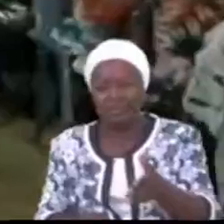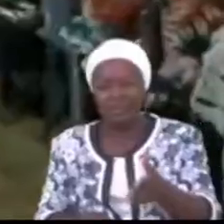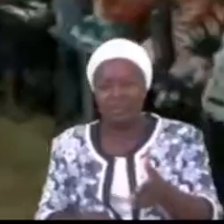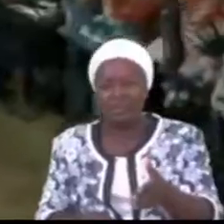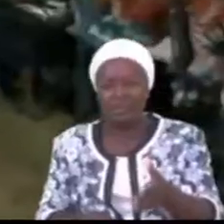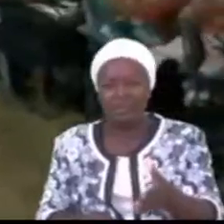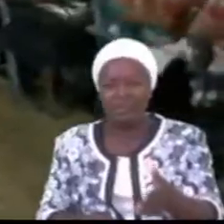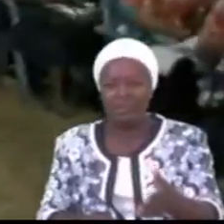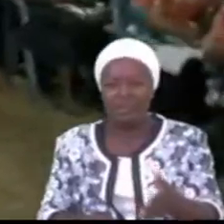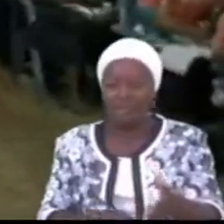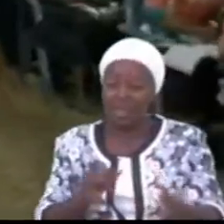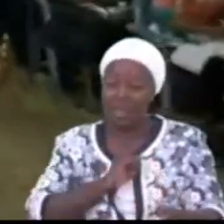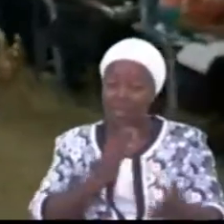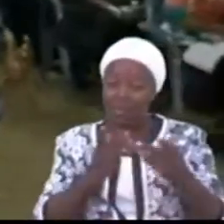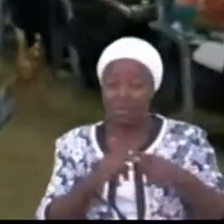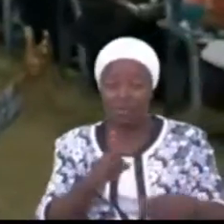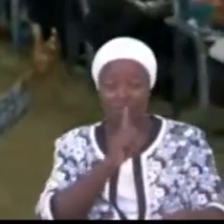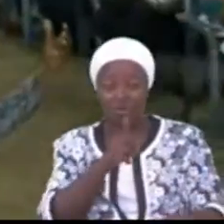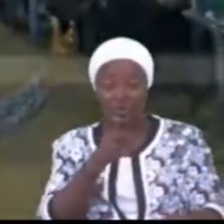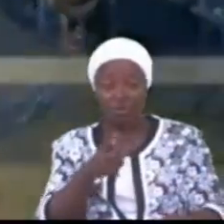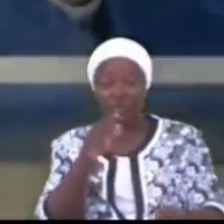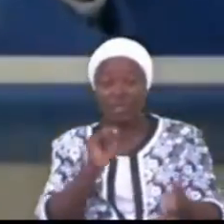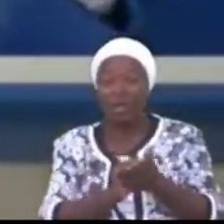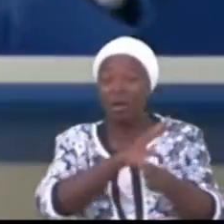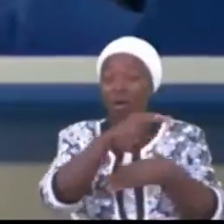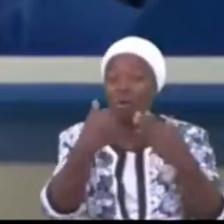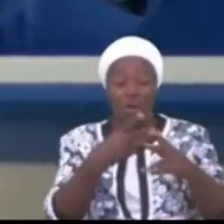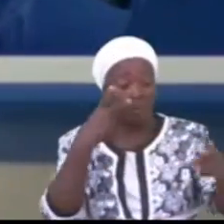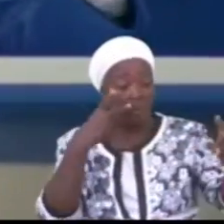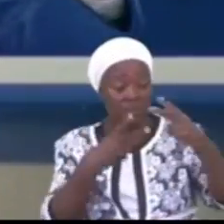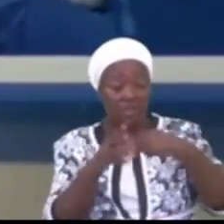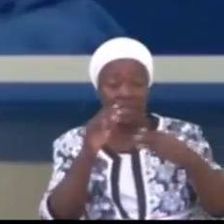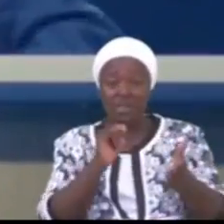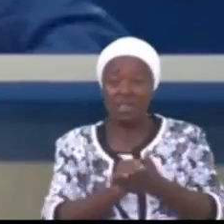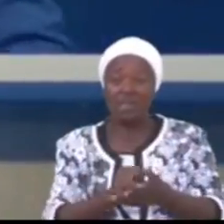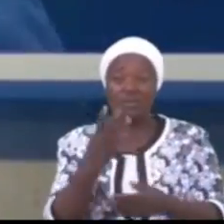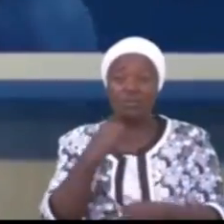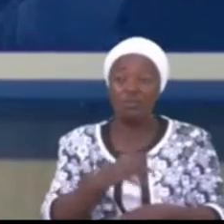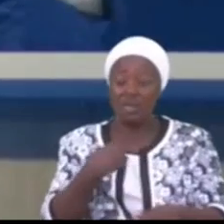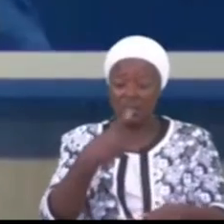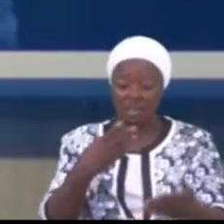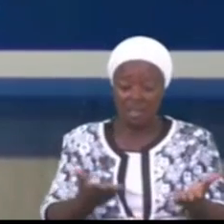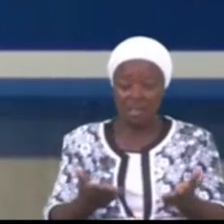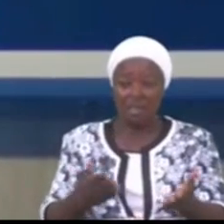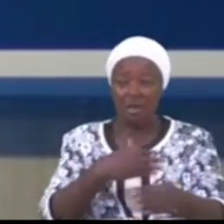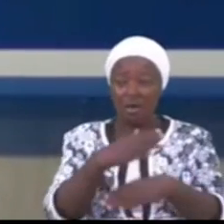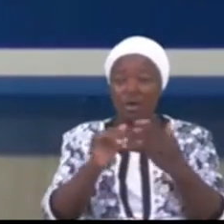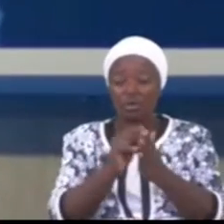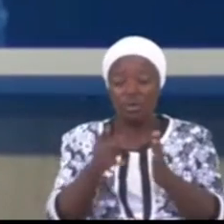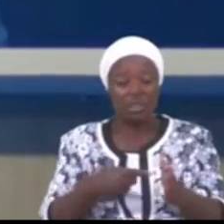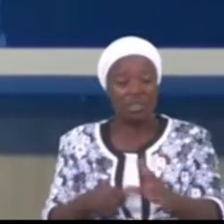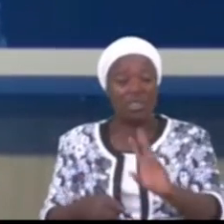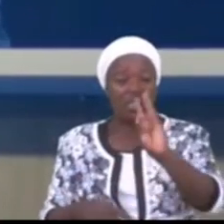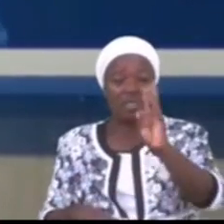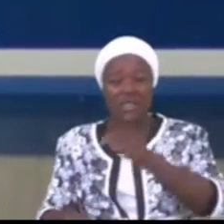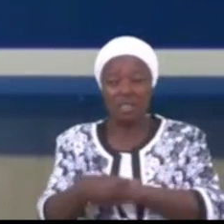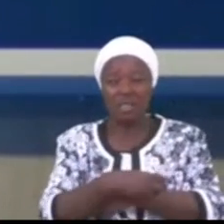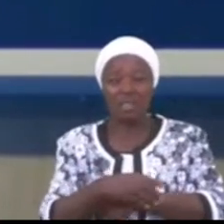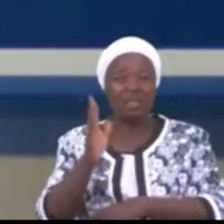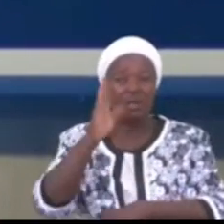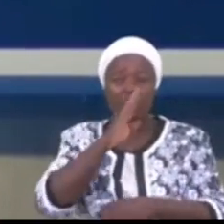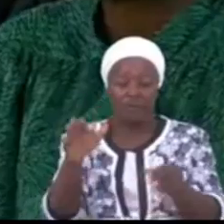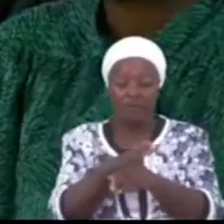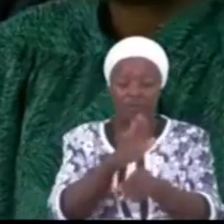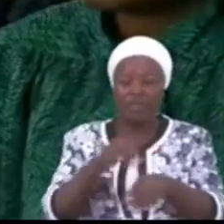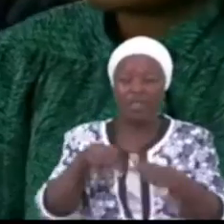want to assure you, all the prophecies that were uttered all these 6 days, they'll be fulfilled in